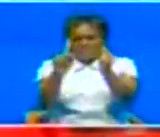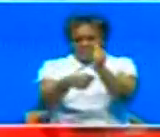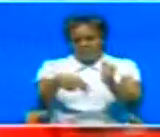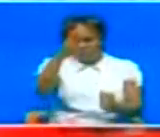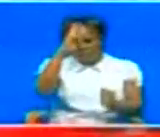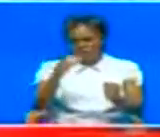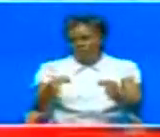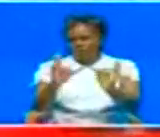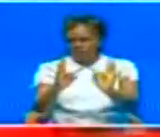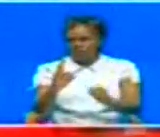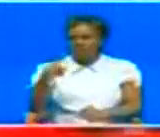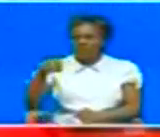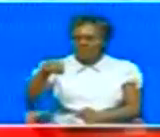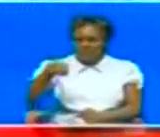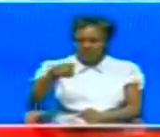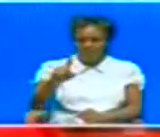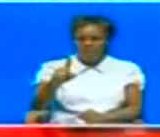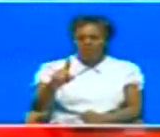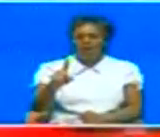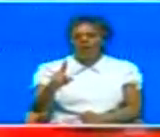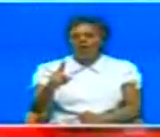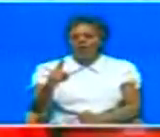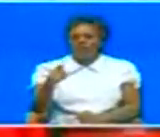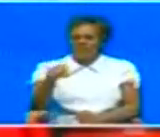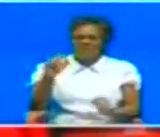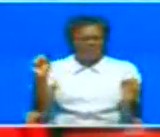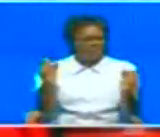police officers. They have protection 24/7. So they don't feel the pain that we feel.